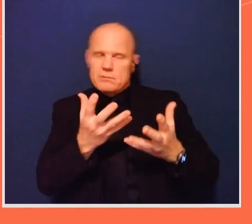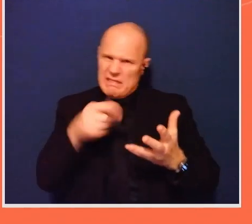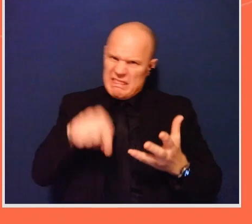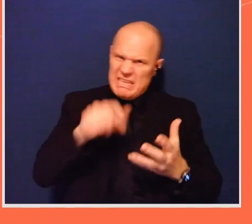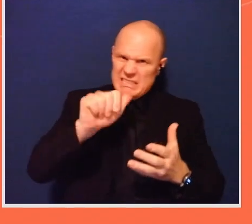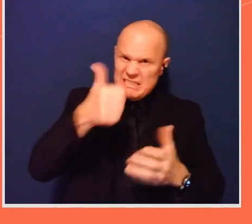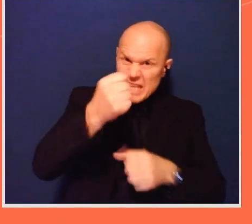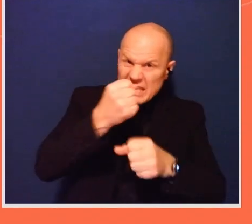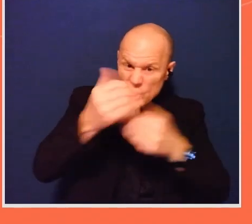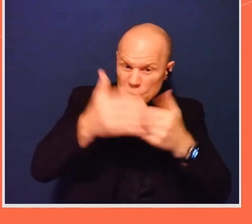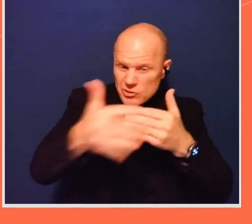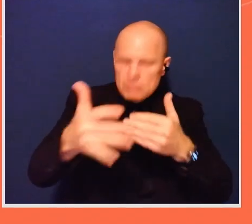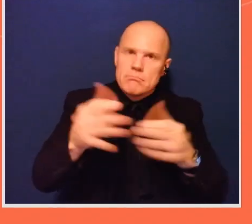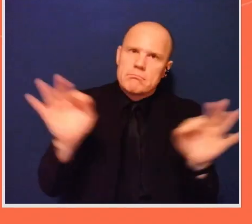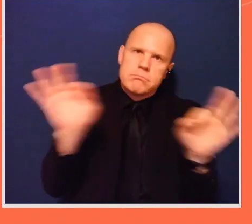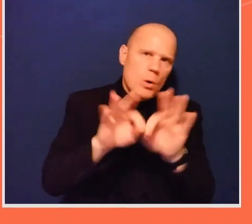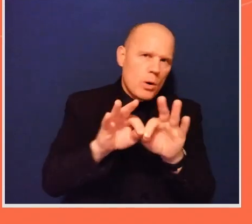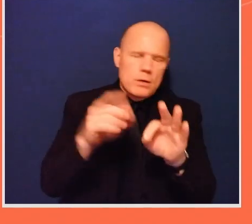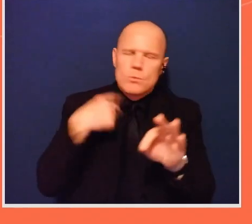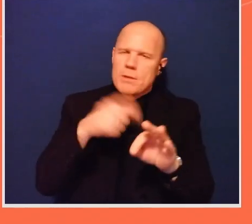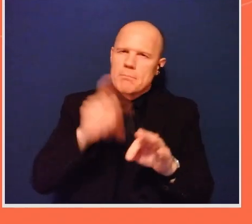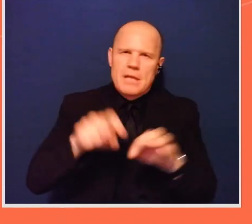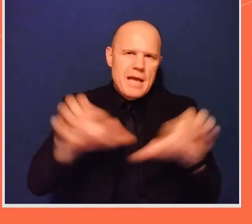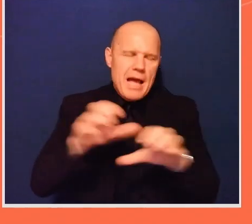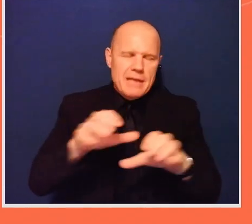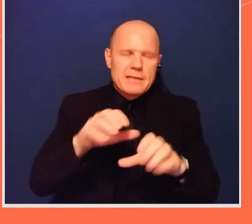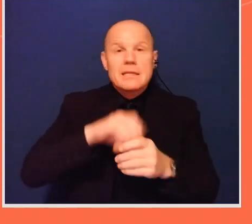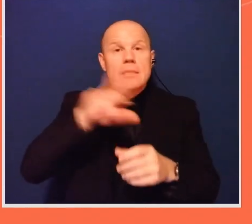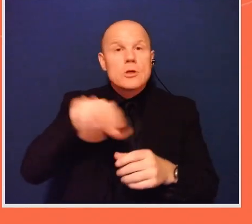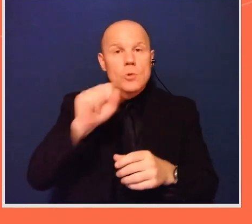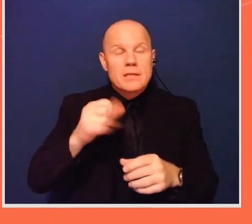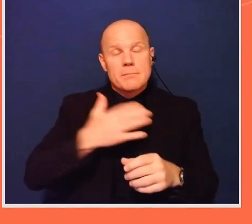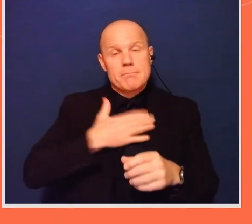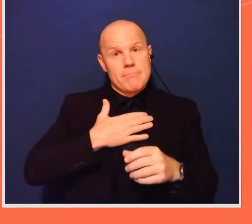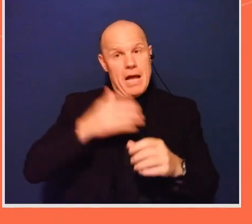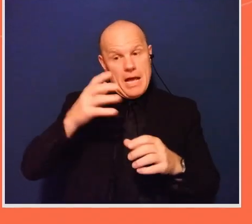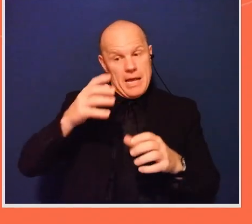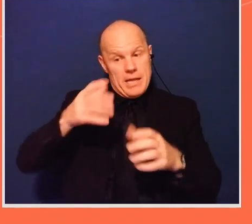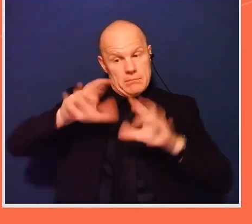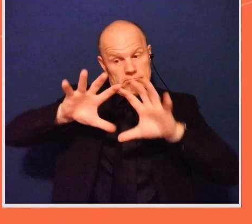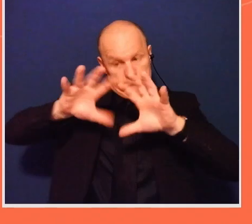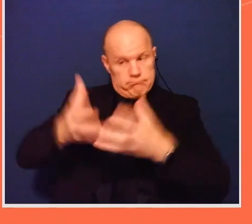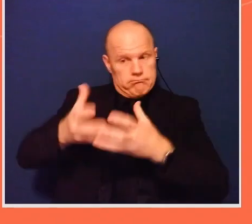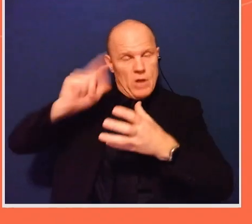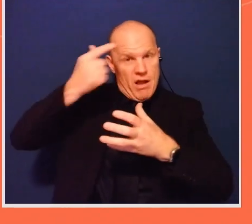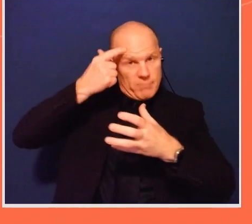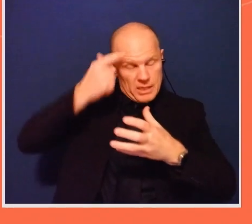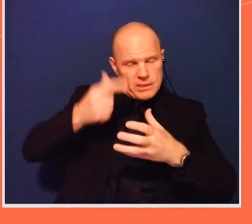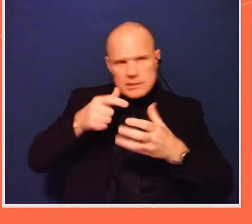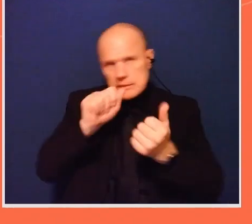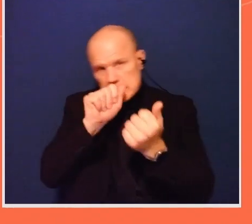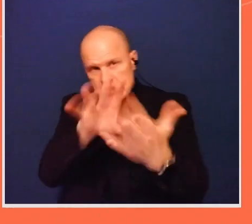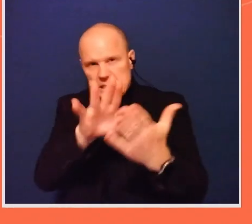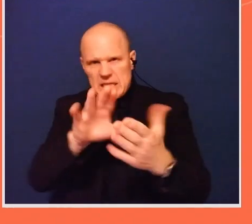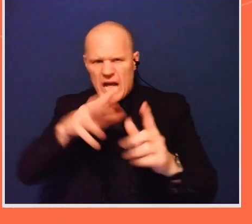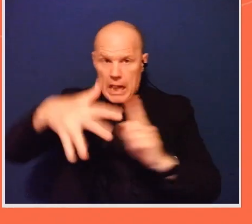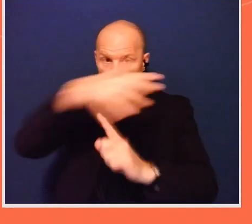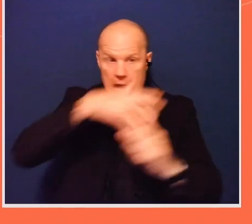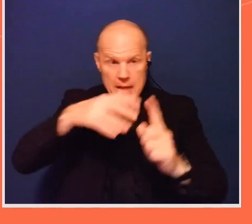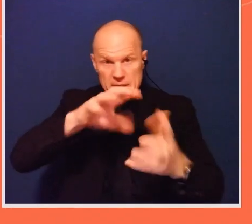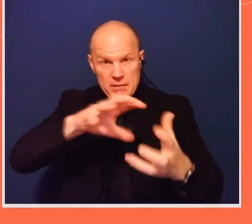We know, every single one of us, that it costs far more money in the trillions